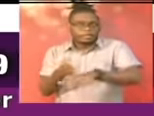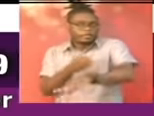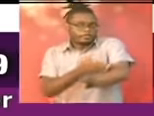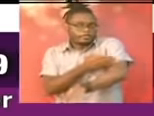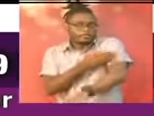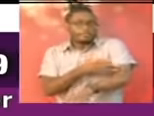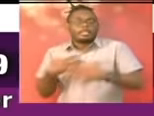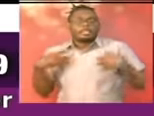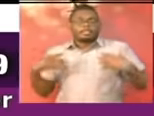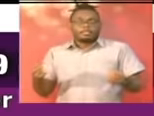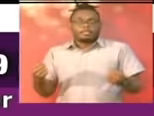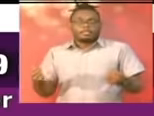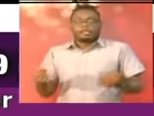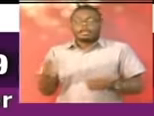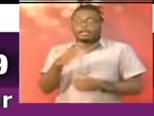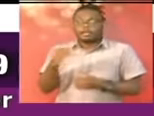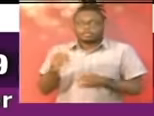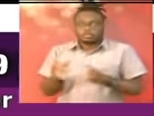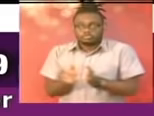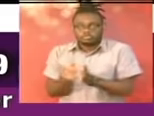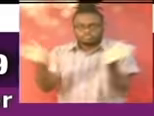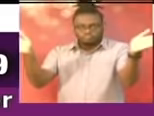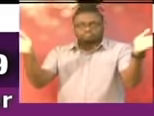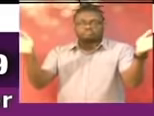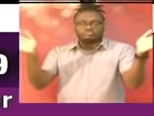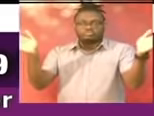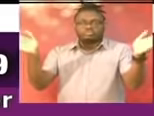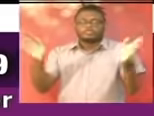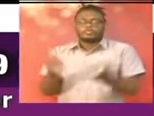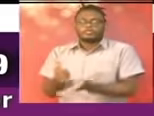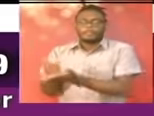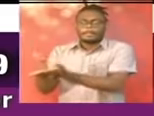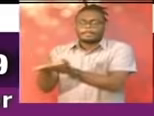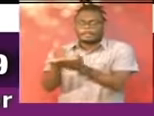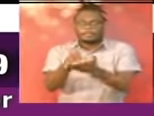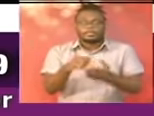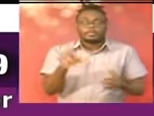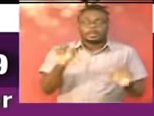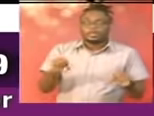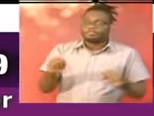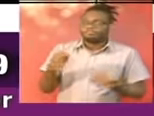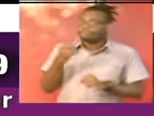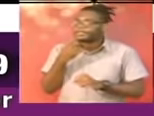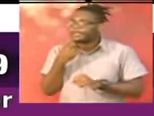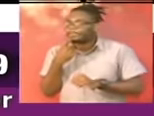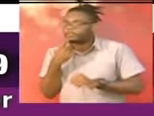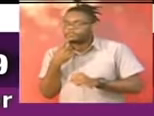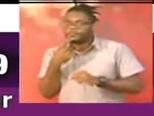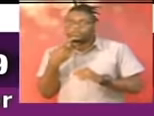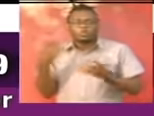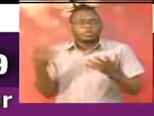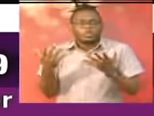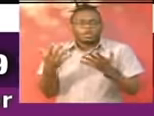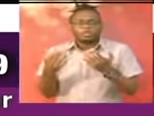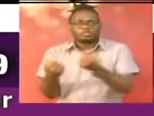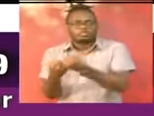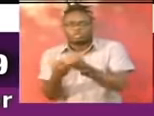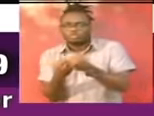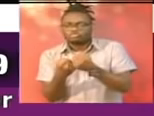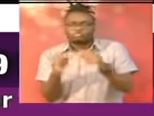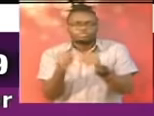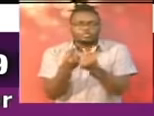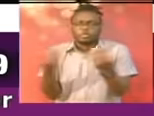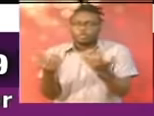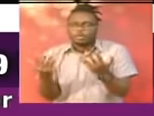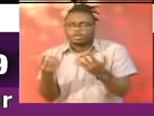public's benefit. Can you share with us that support group that you would have been linked to in case other